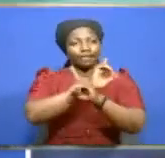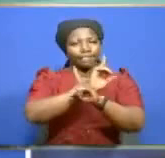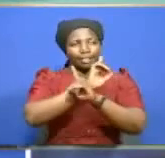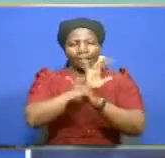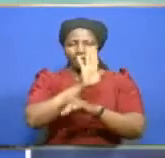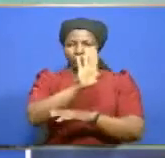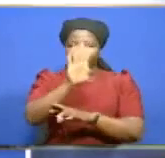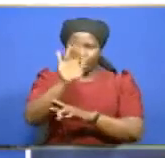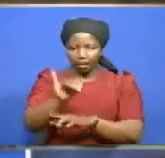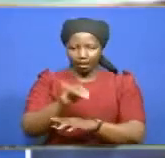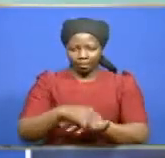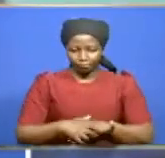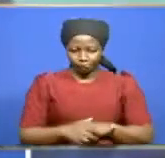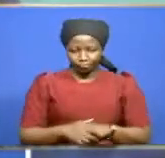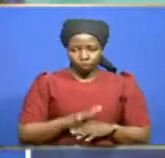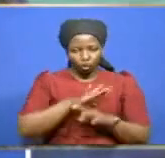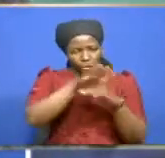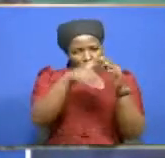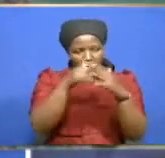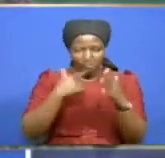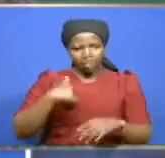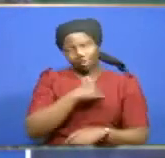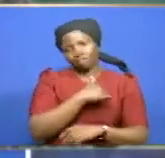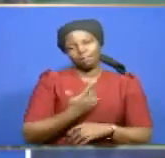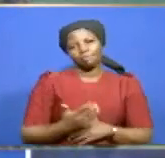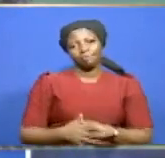BBI sisi zote.